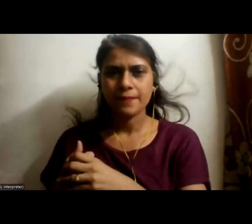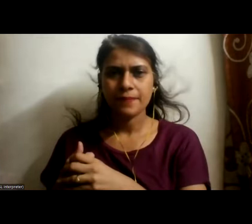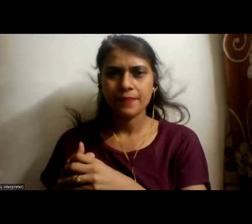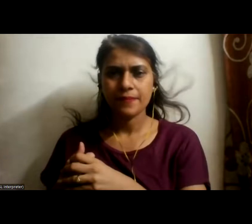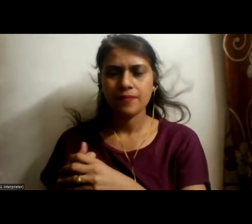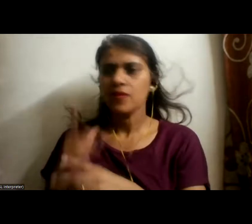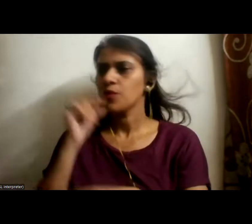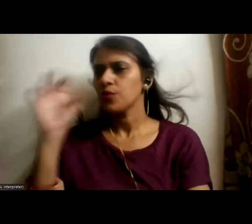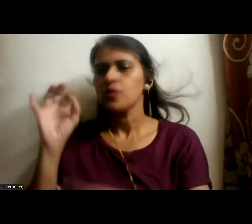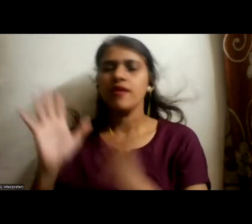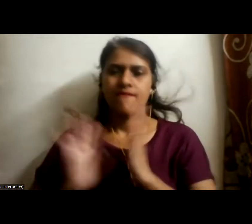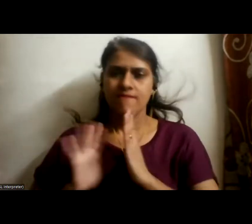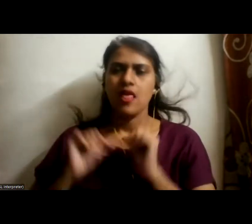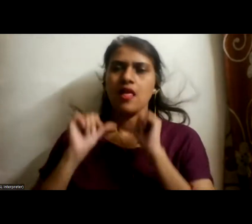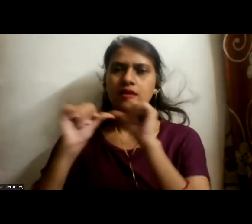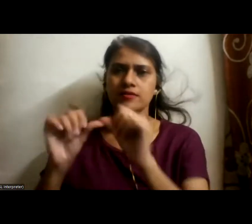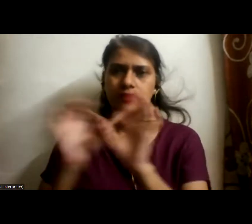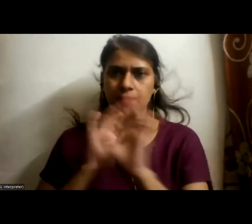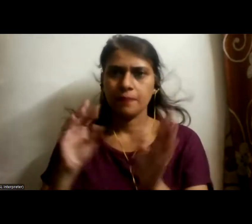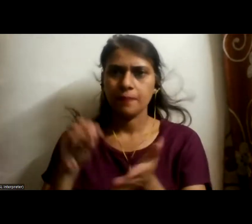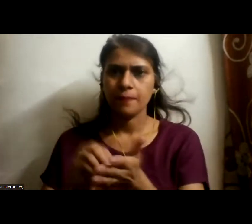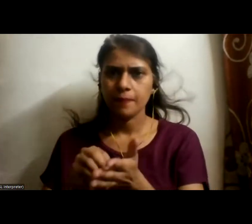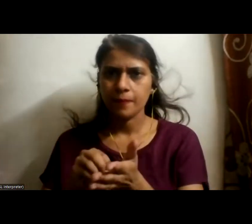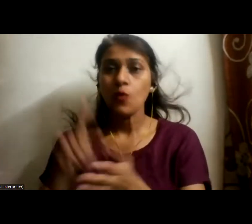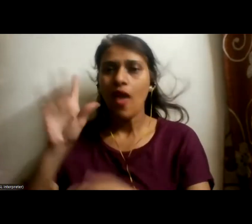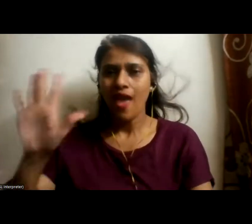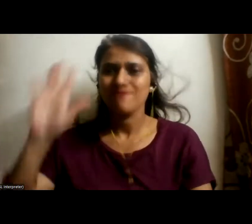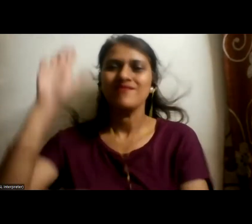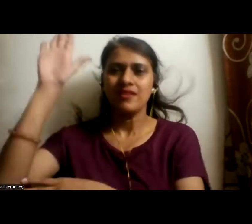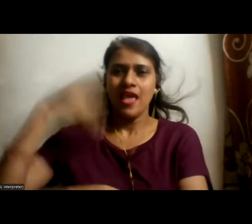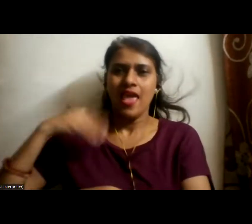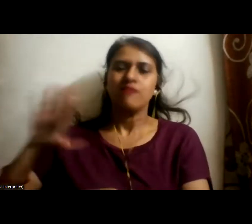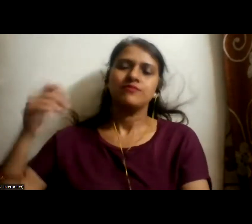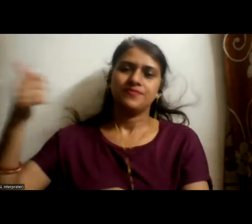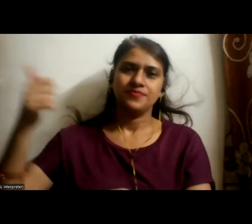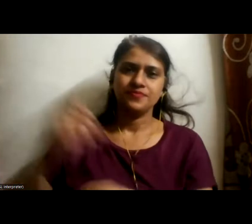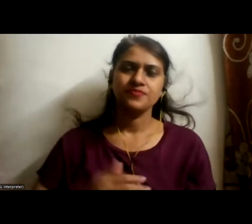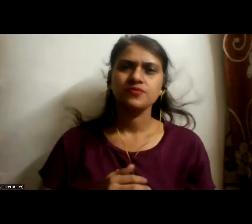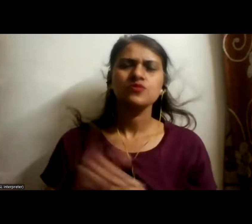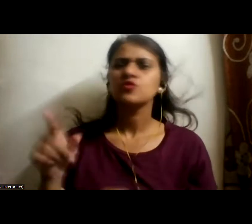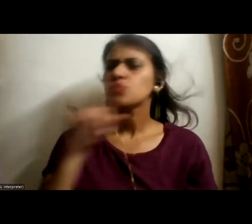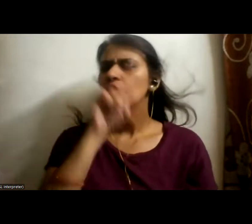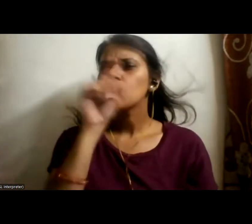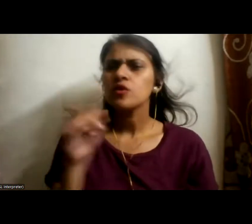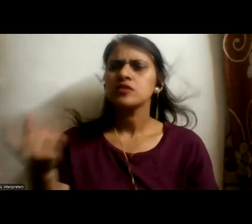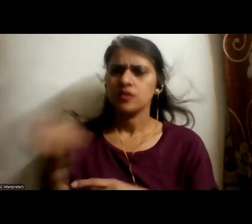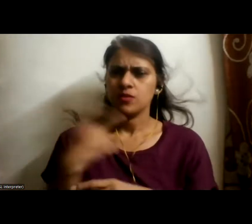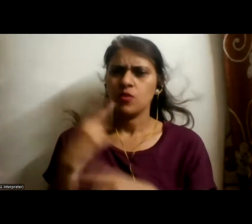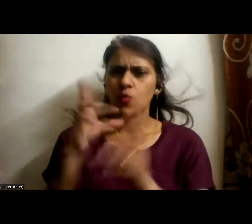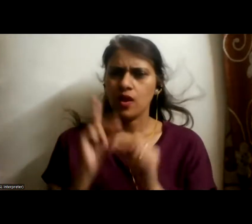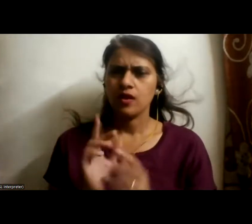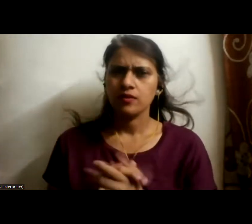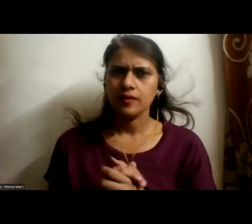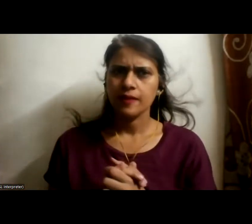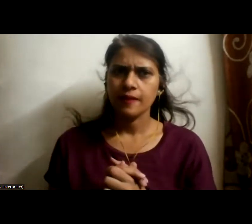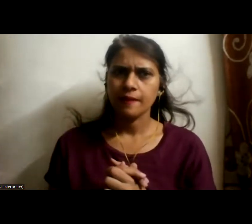the query. So yes, if I'm here actually. Okay, you are here. So your query, what's your query? Can you tell me, please? Actually,